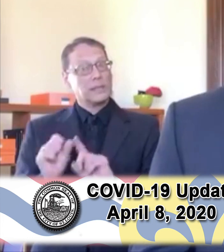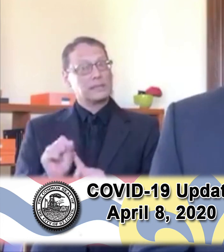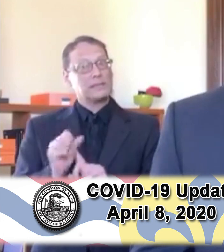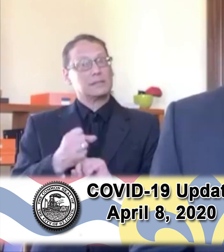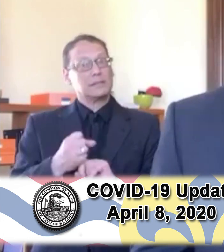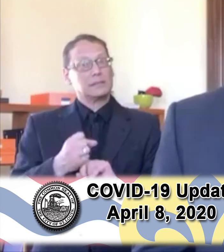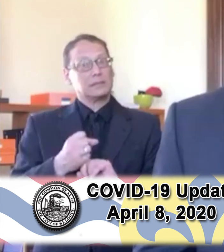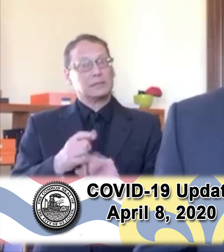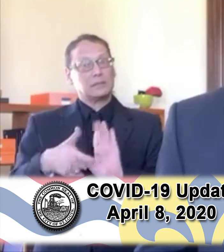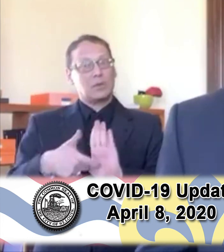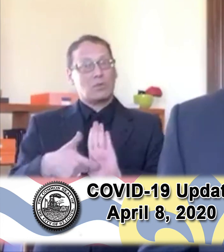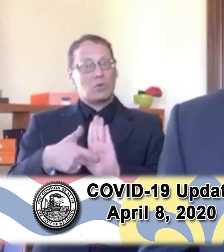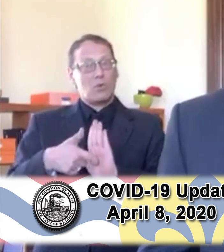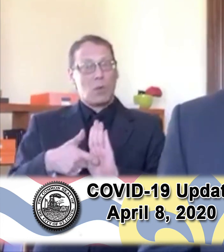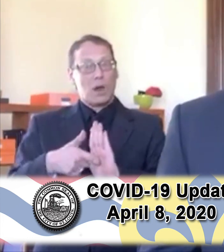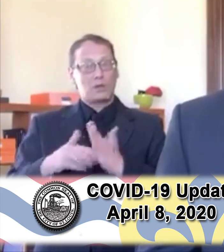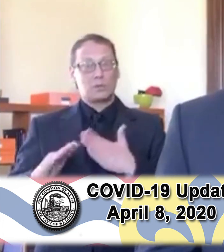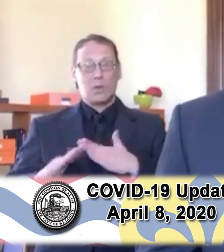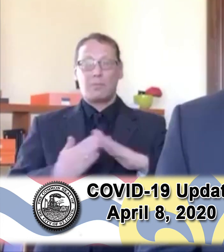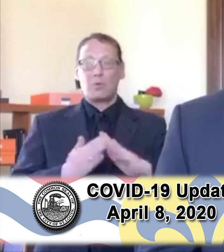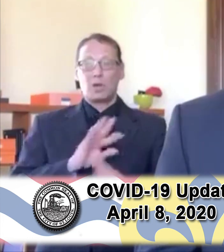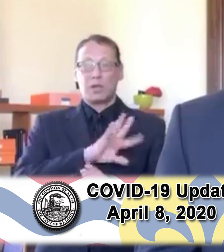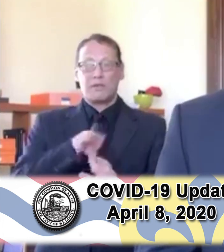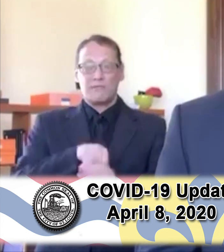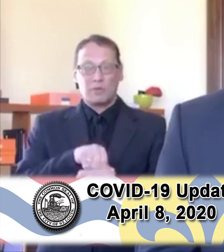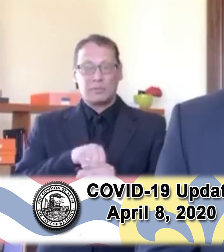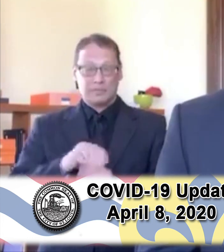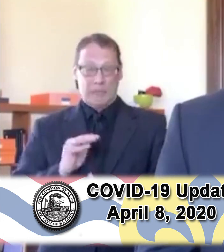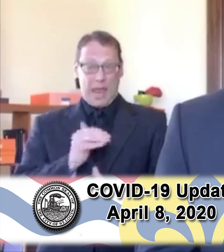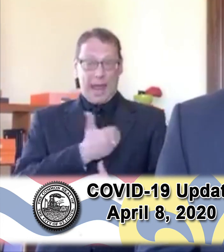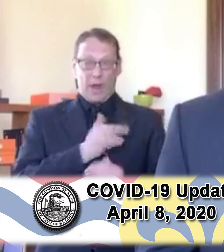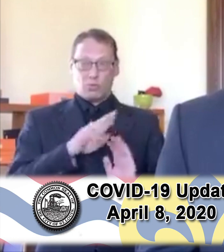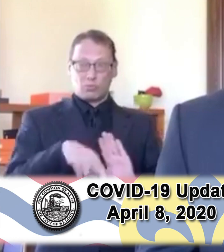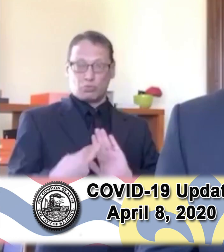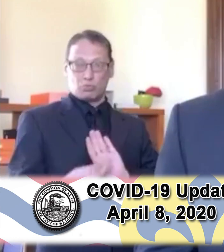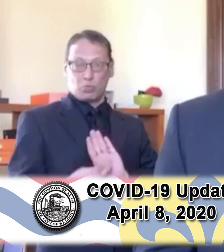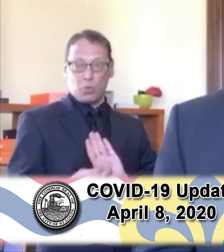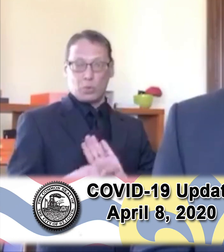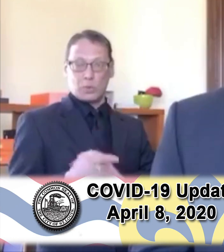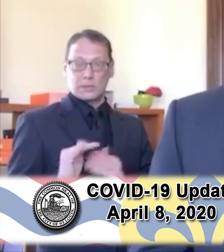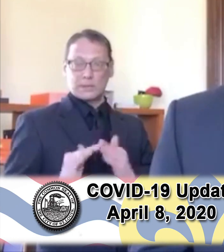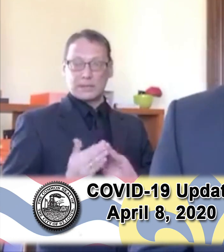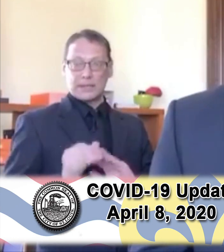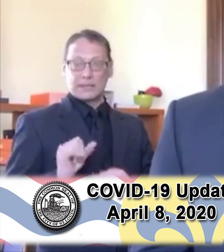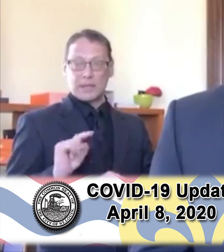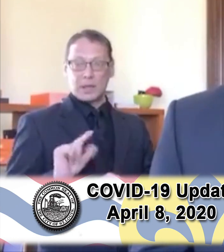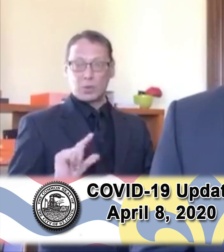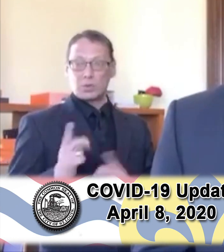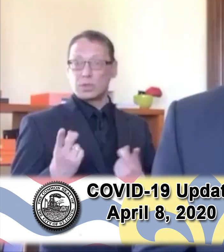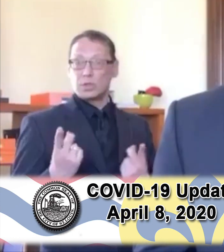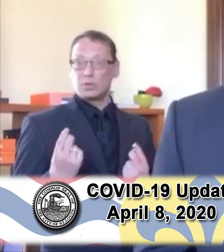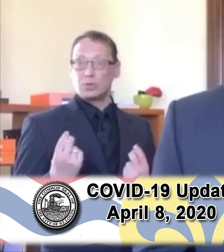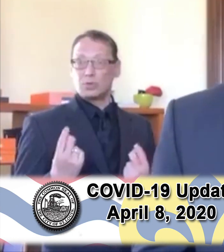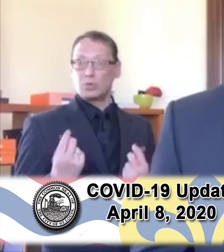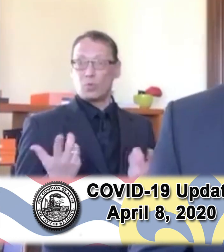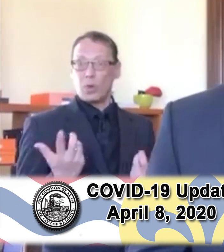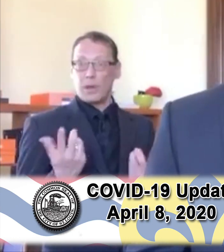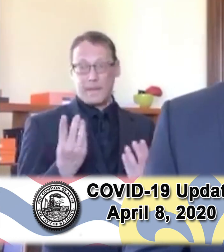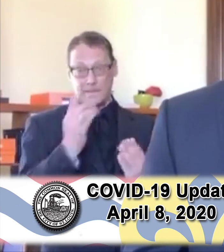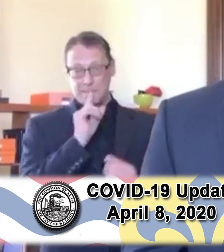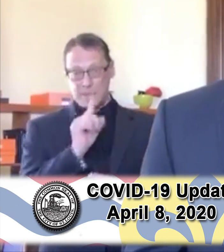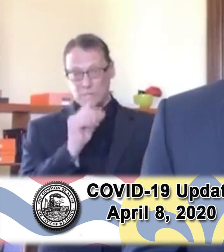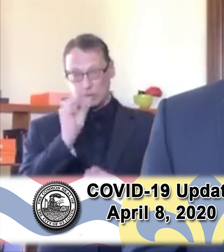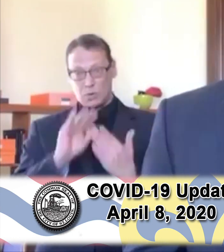requires community involvement. And so our role as a public health department for the city of St. Louis is to make sure that the community is